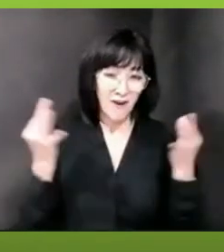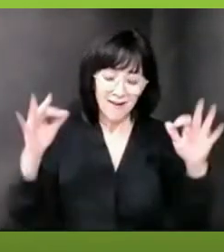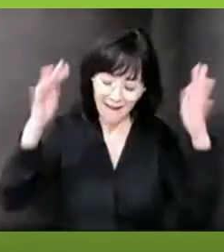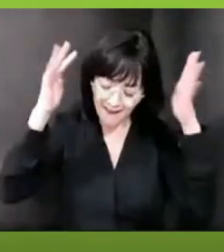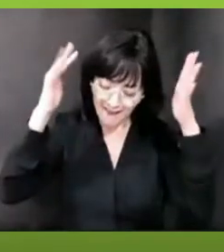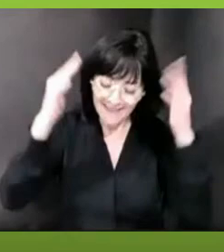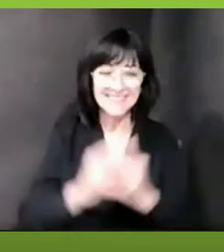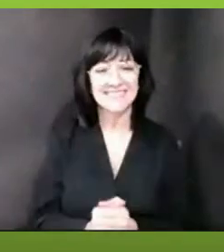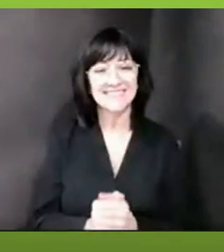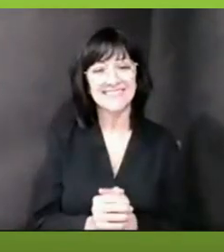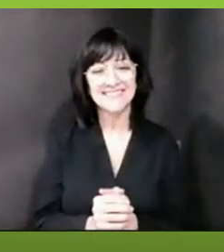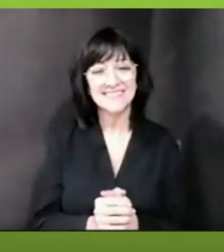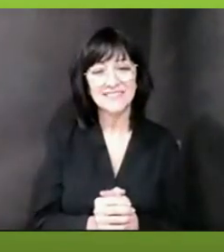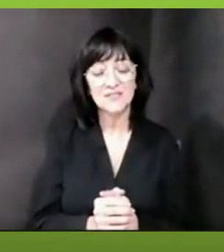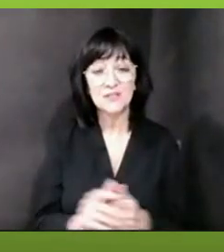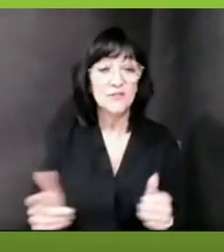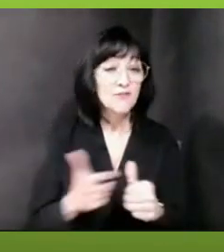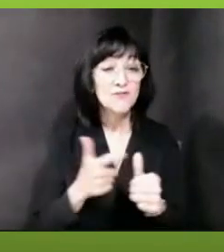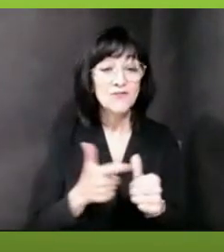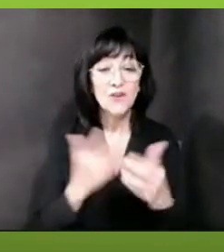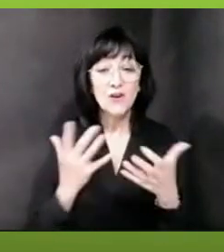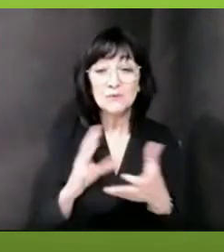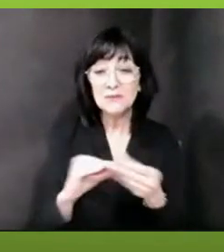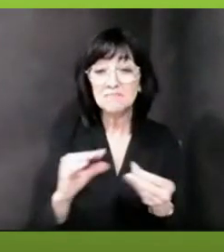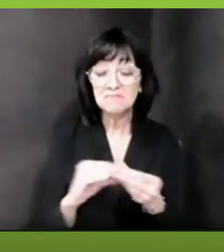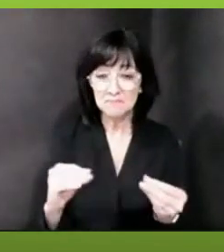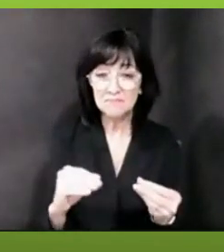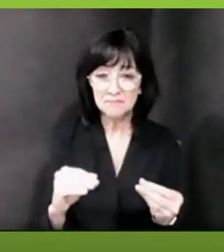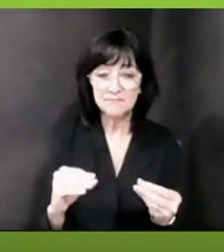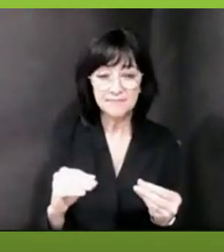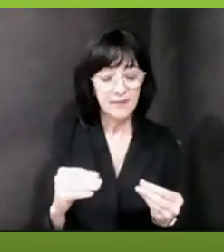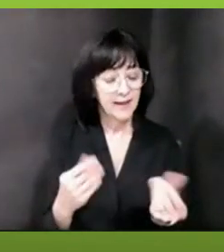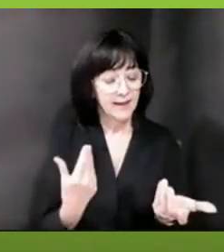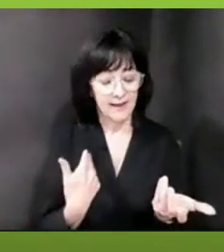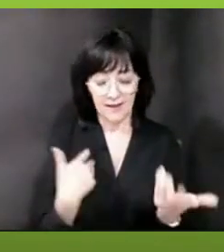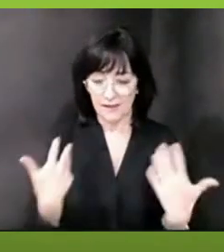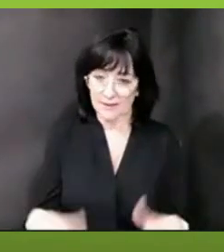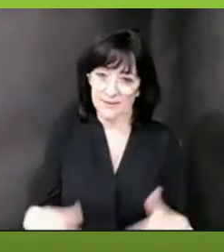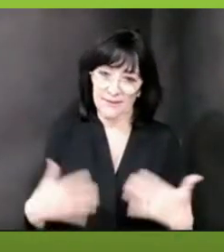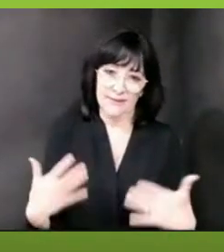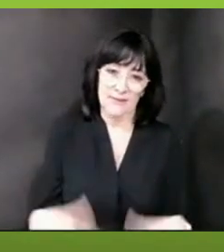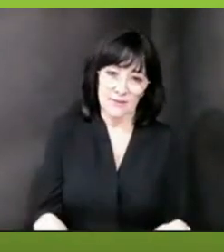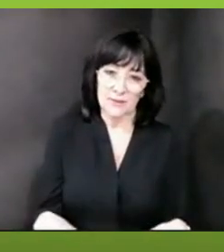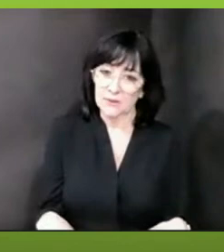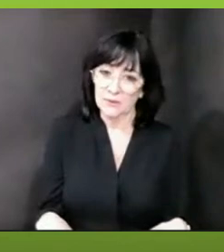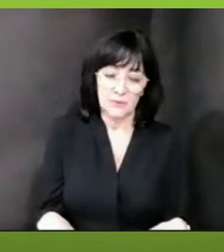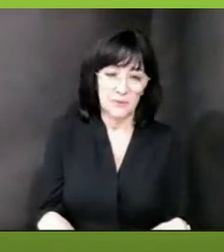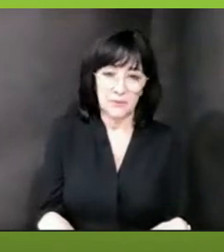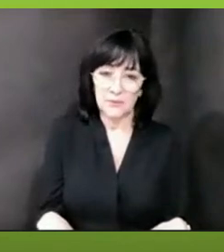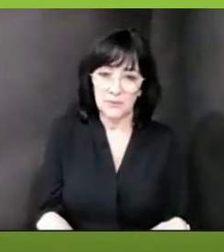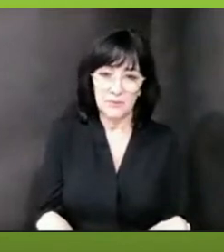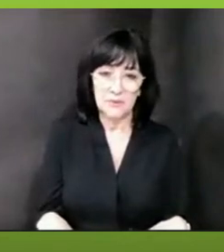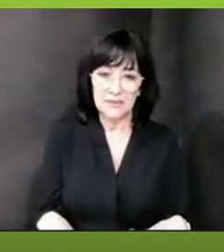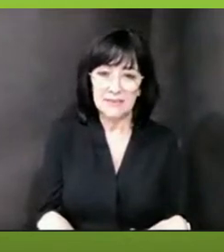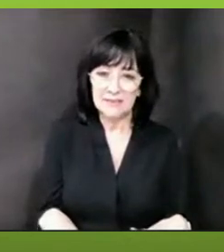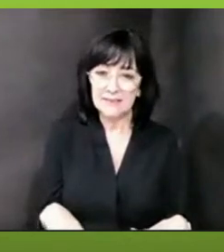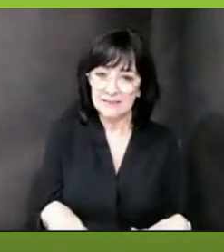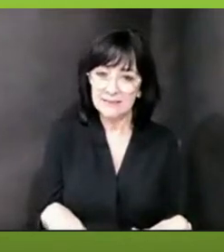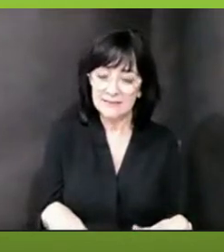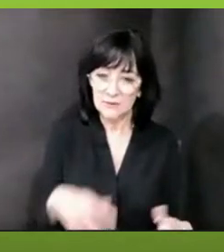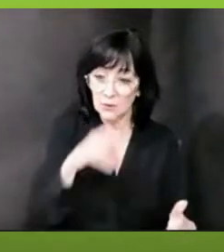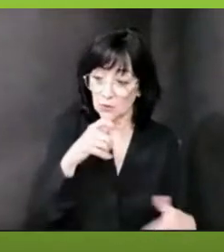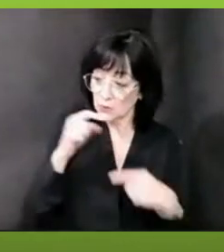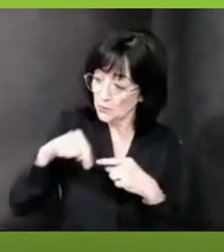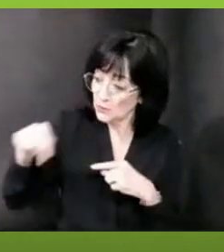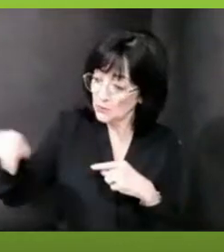First of all, I just want to thank you. I could say 52 other school-based family crisis therapists could be sitting on this panel, so